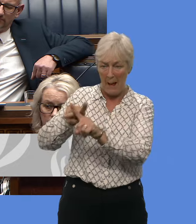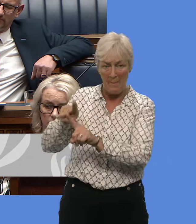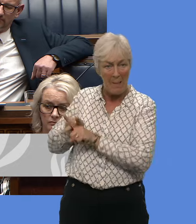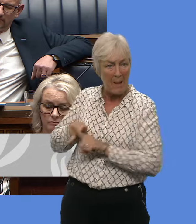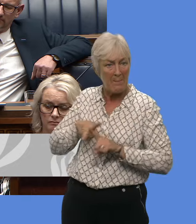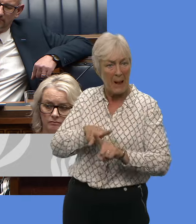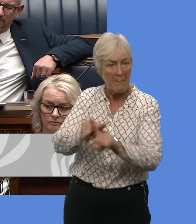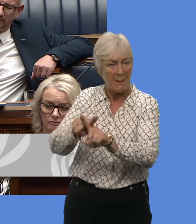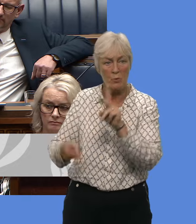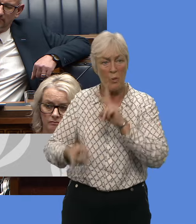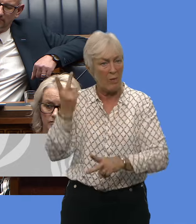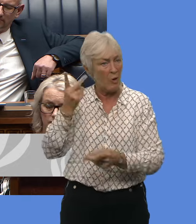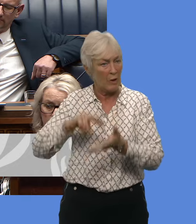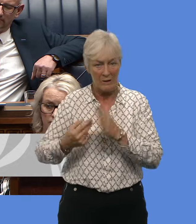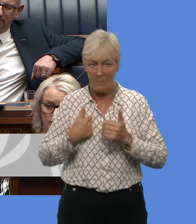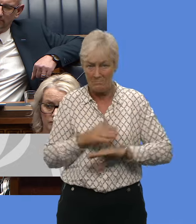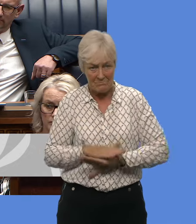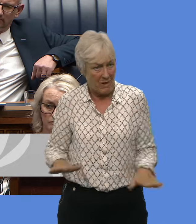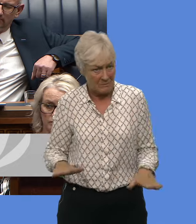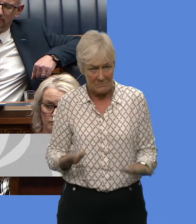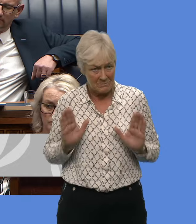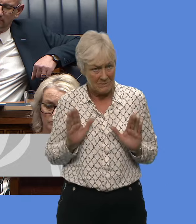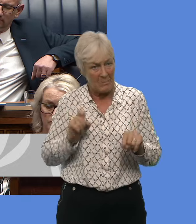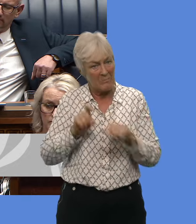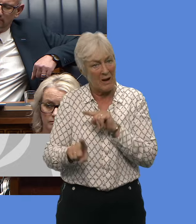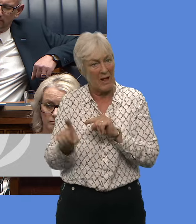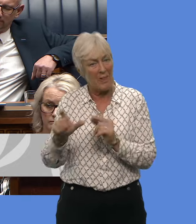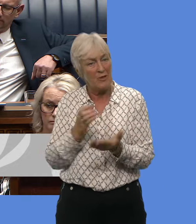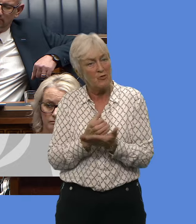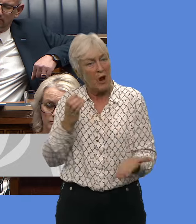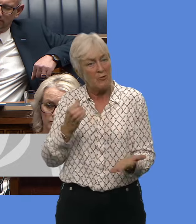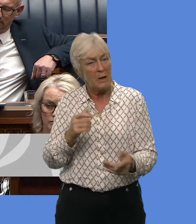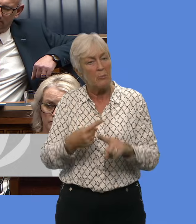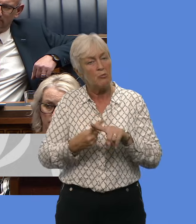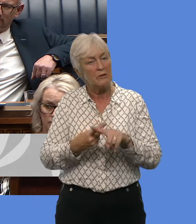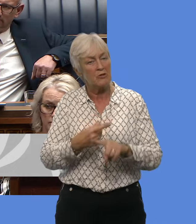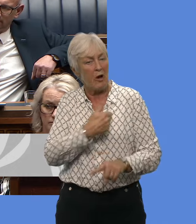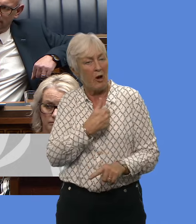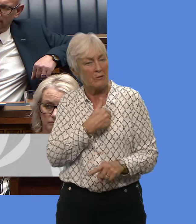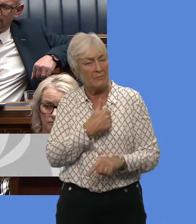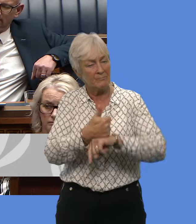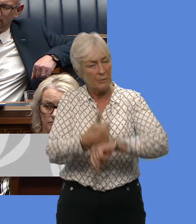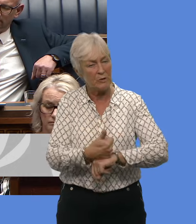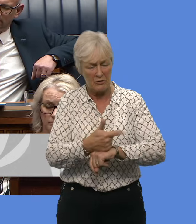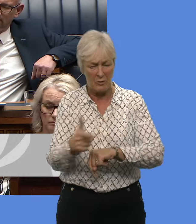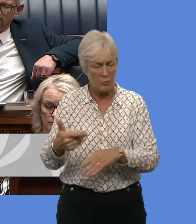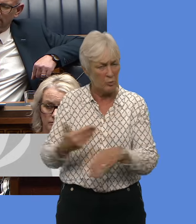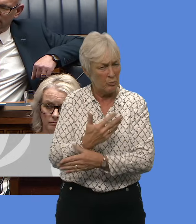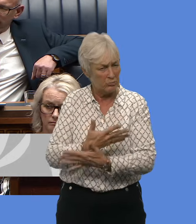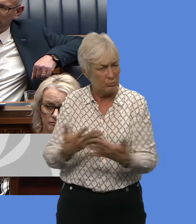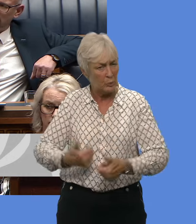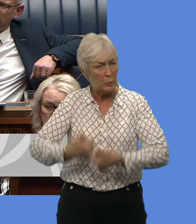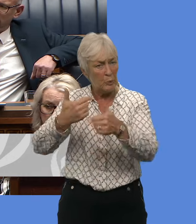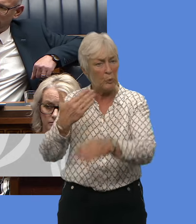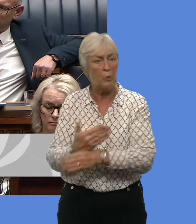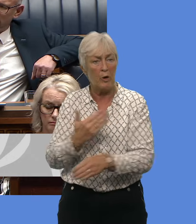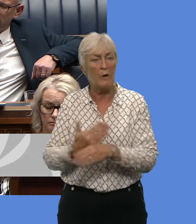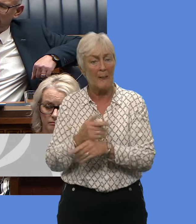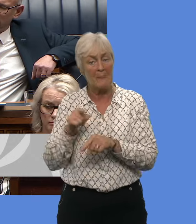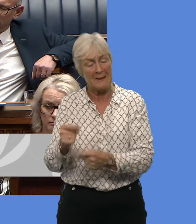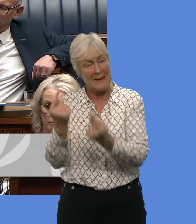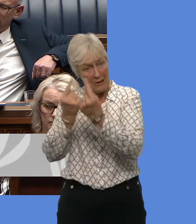other organisations, particularly the charity involved in this, British Heart Foundation. I know the charity, they do a huge amount of good work. This is an issue